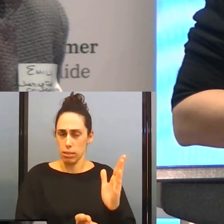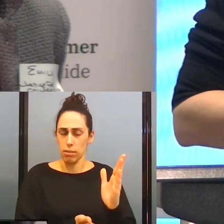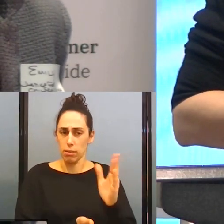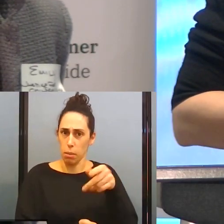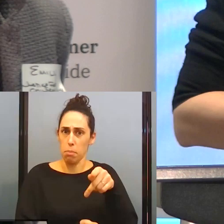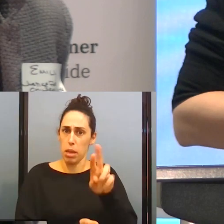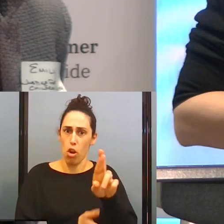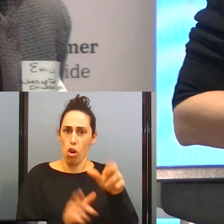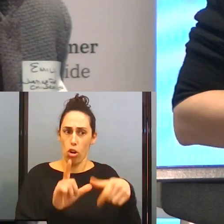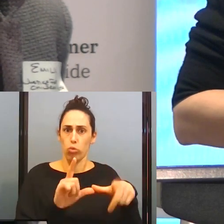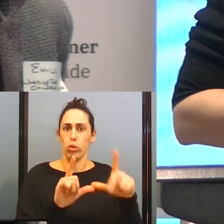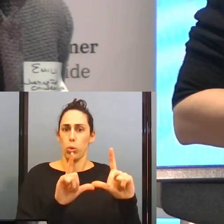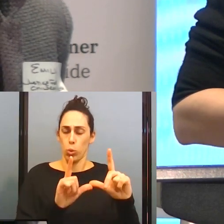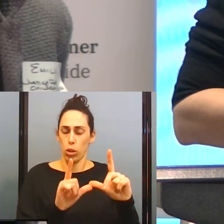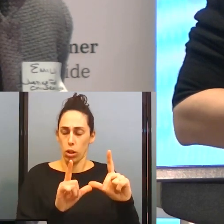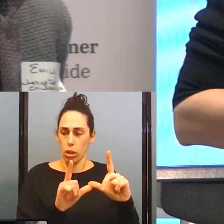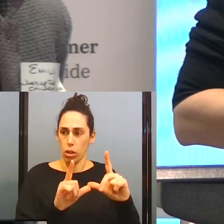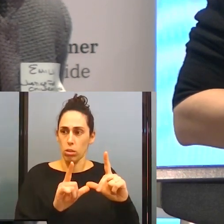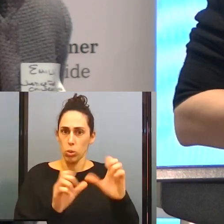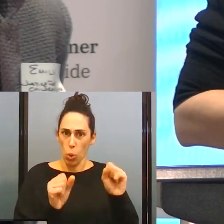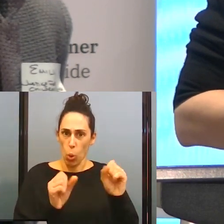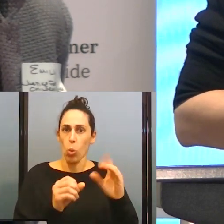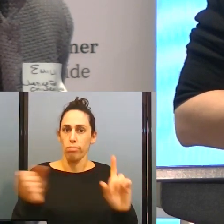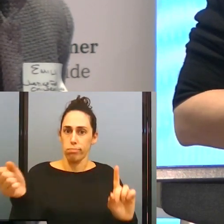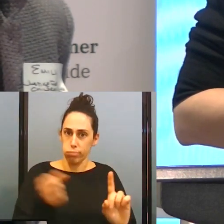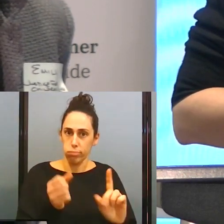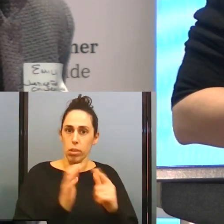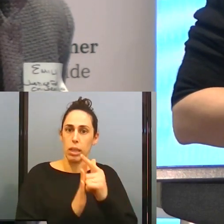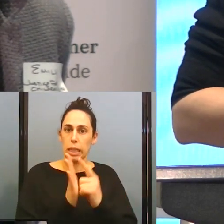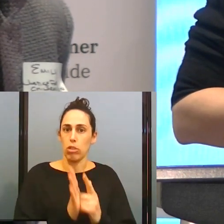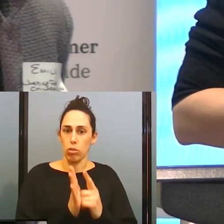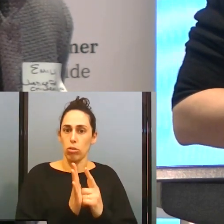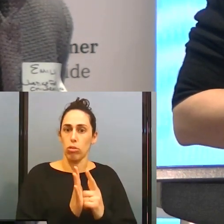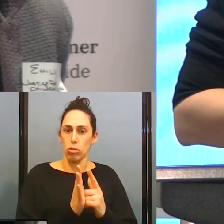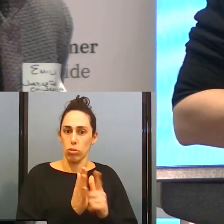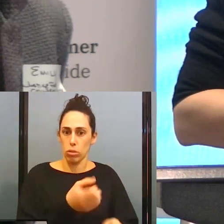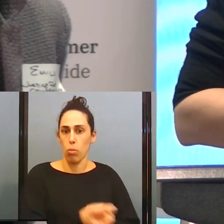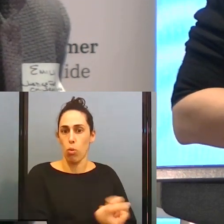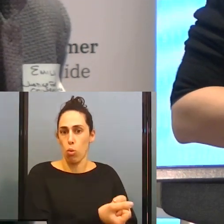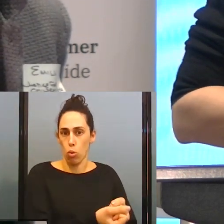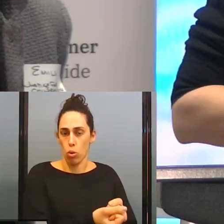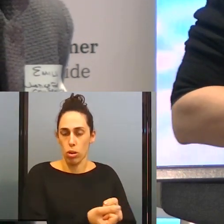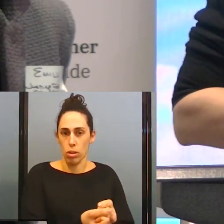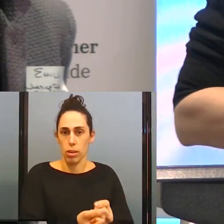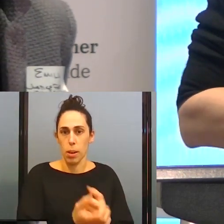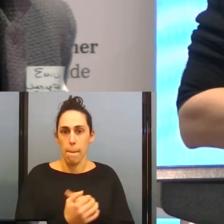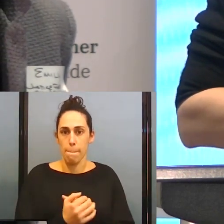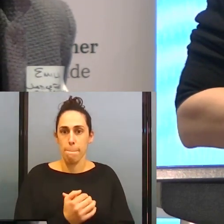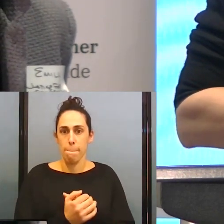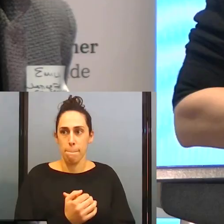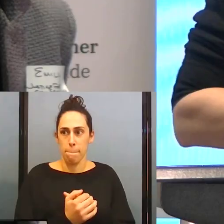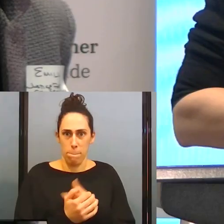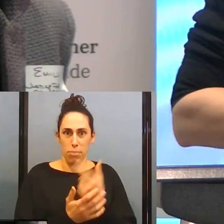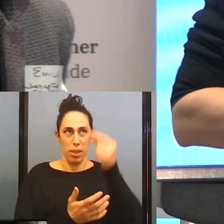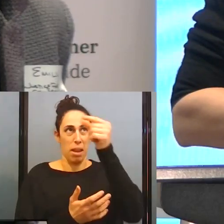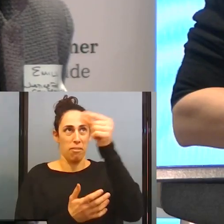and they're facing a government-imposed barrier